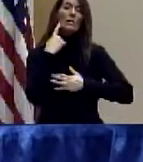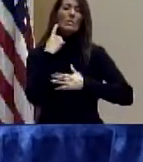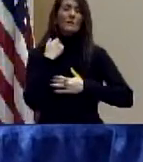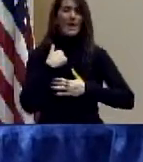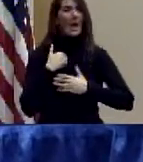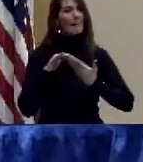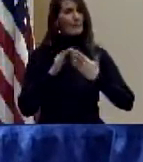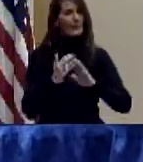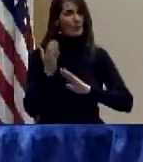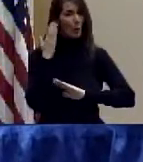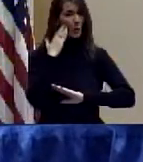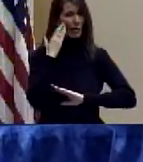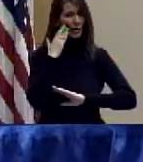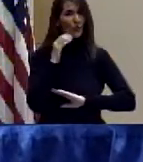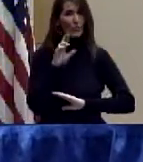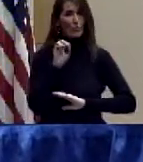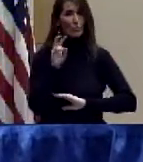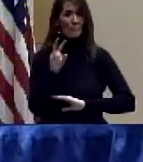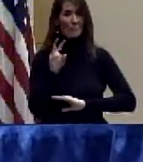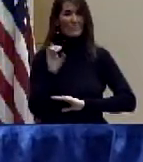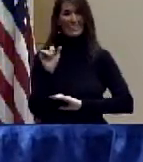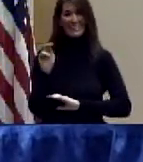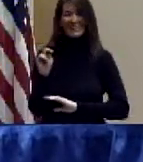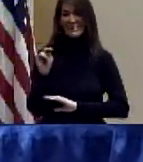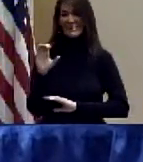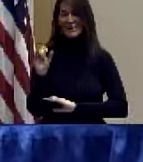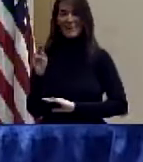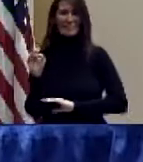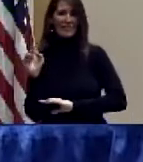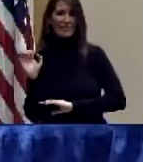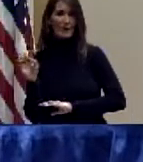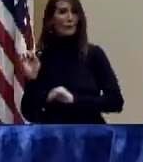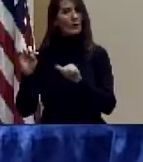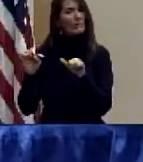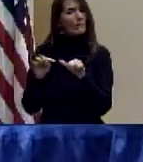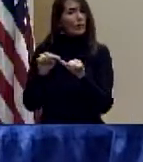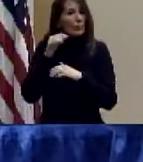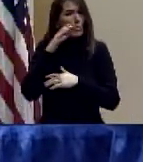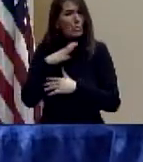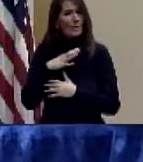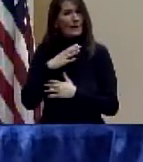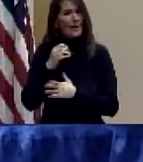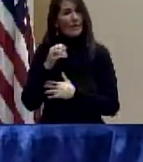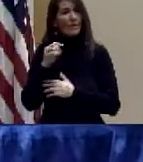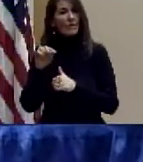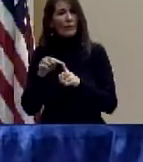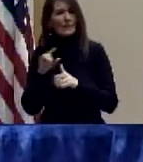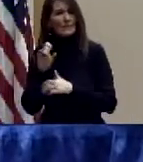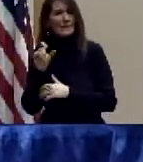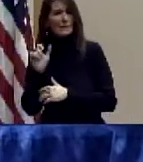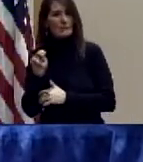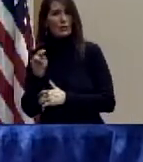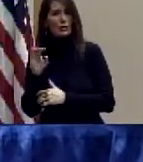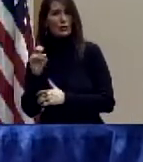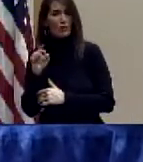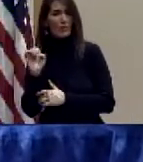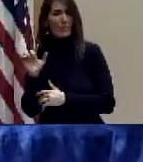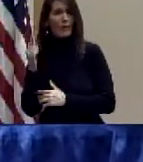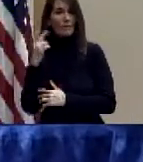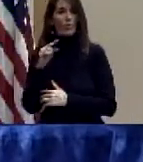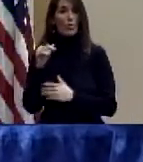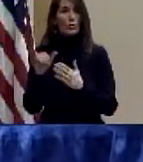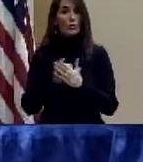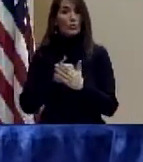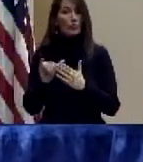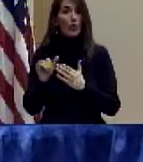became aware that Reverend Ann Cansfield, the first woman and first lesbian chaplain of the New York Fire